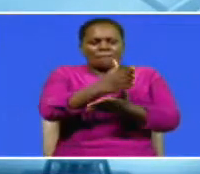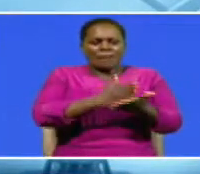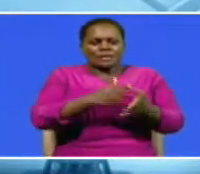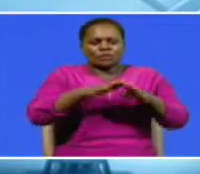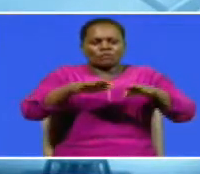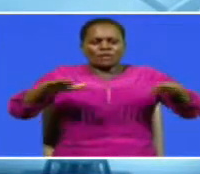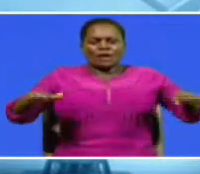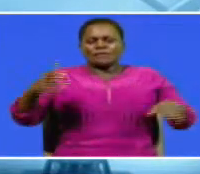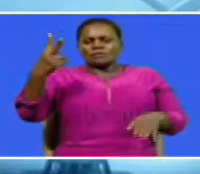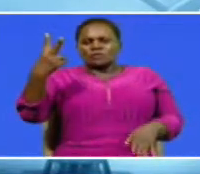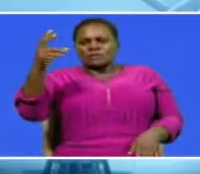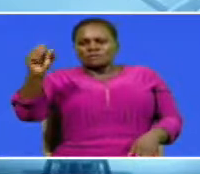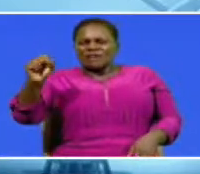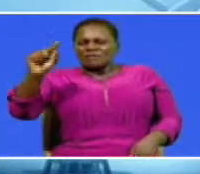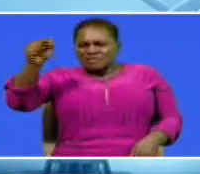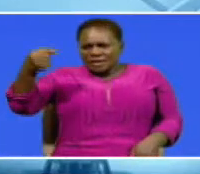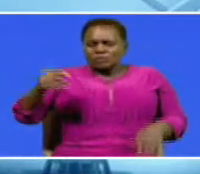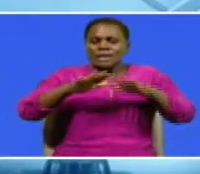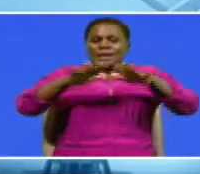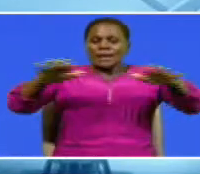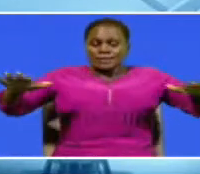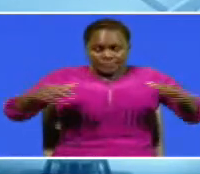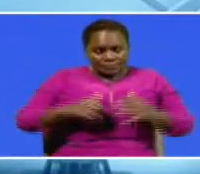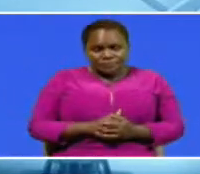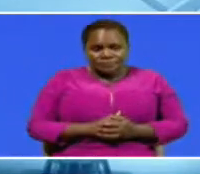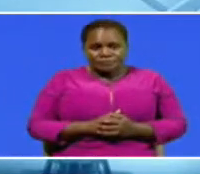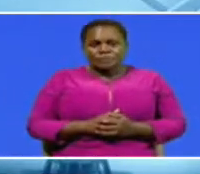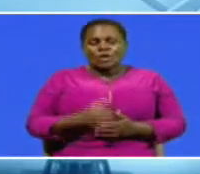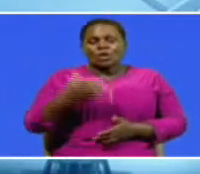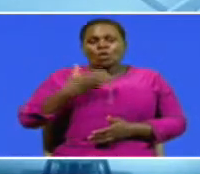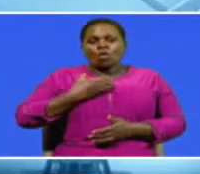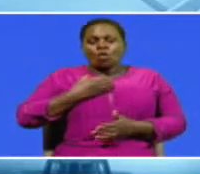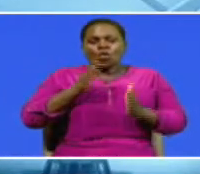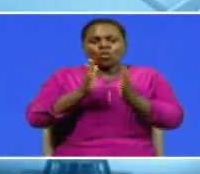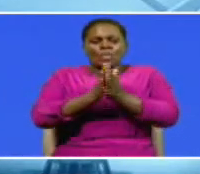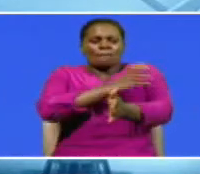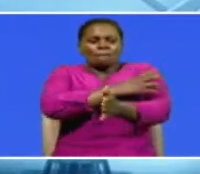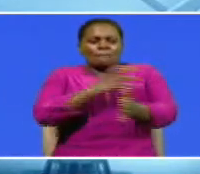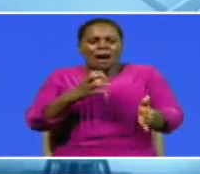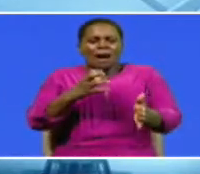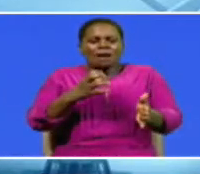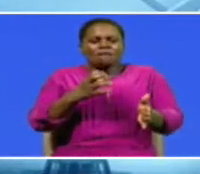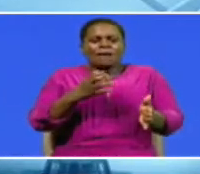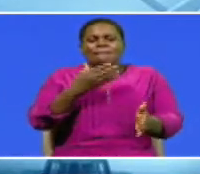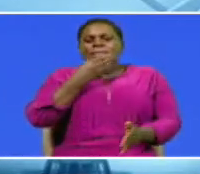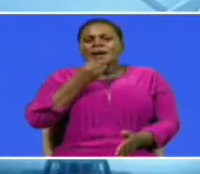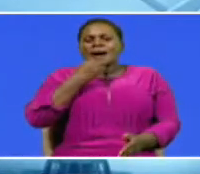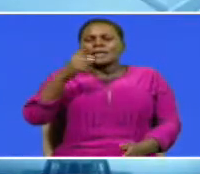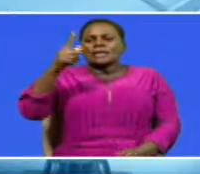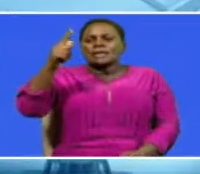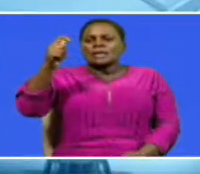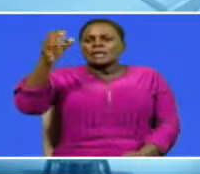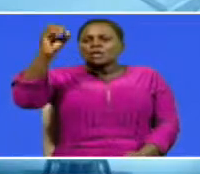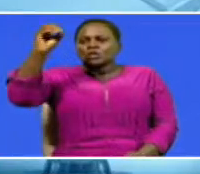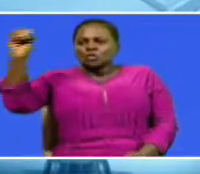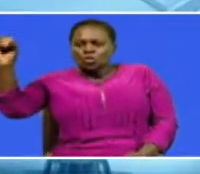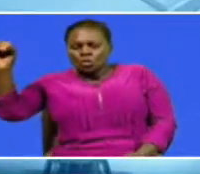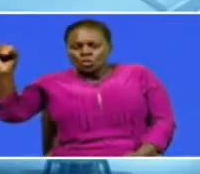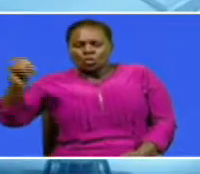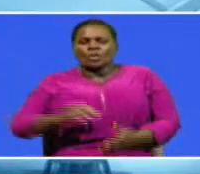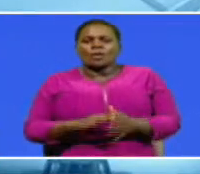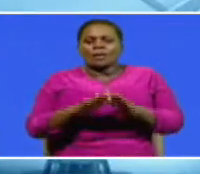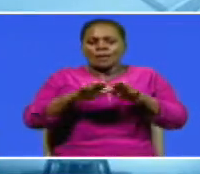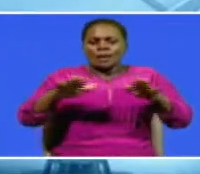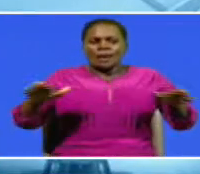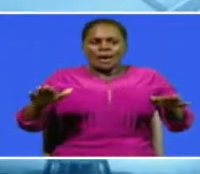sections of 25,000 acre piece of land owned by powerful Kanu-era politician Mark Tor. The land in